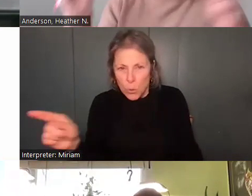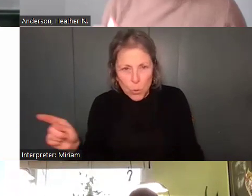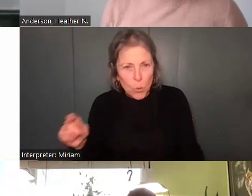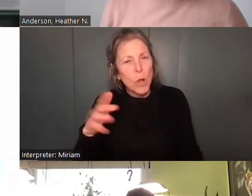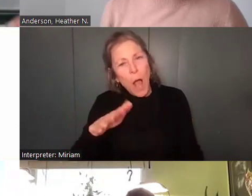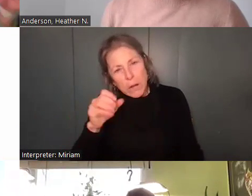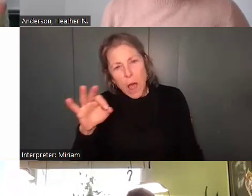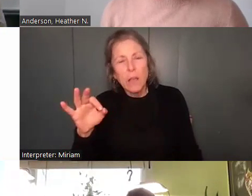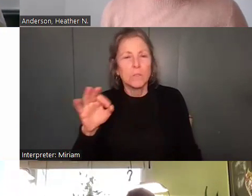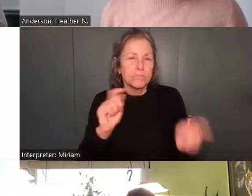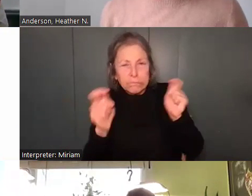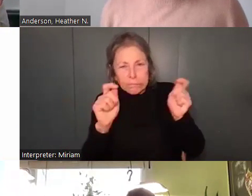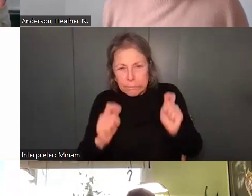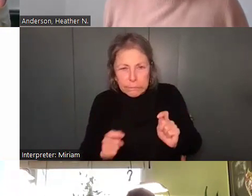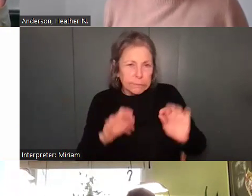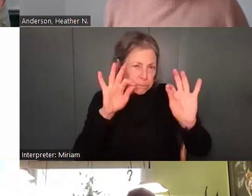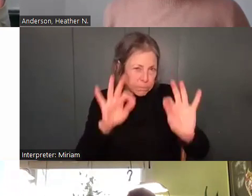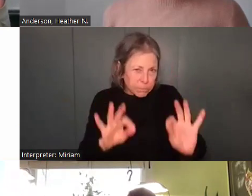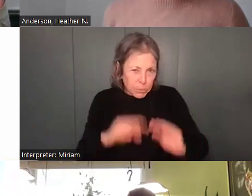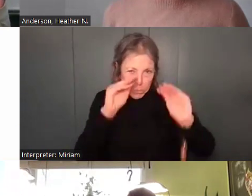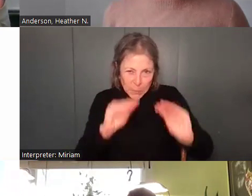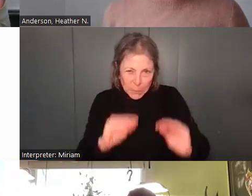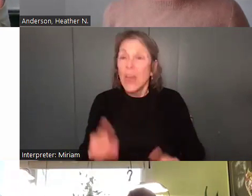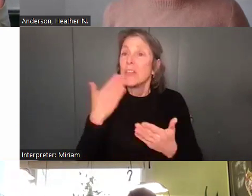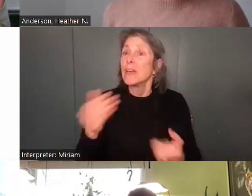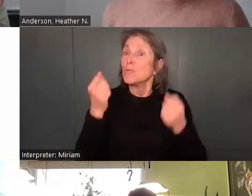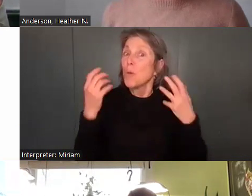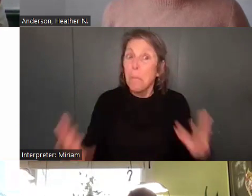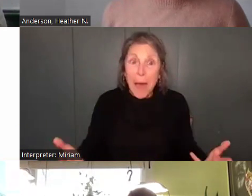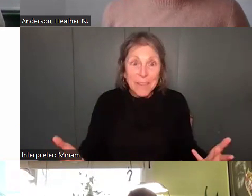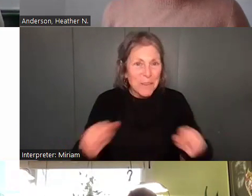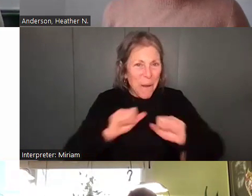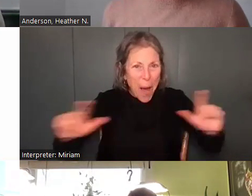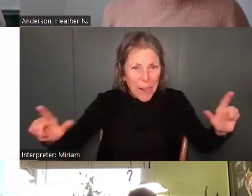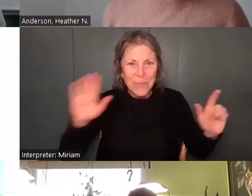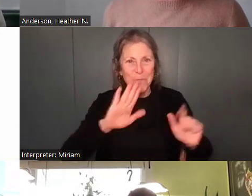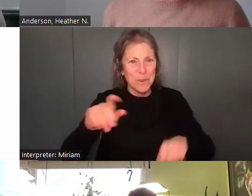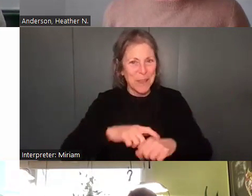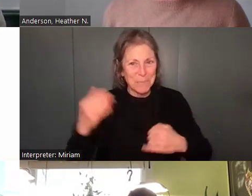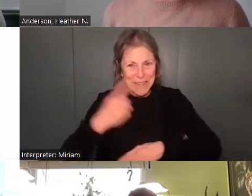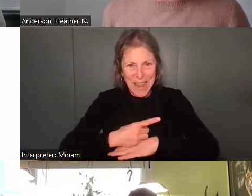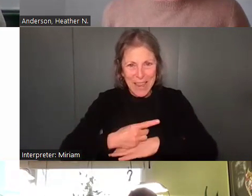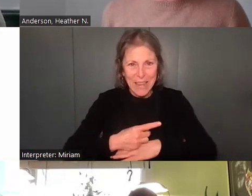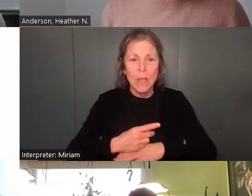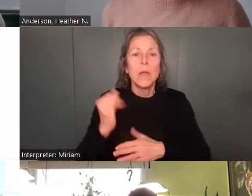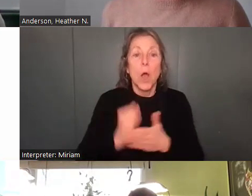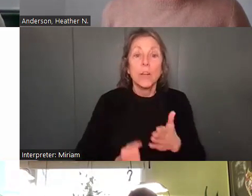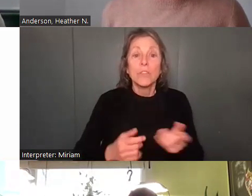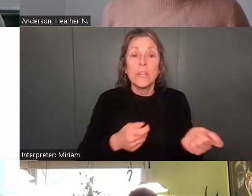of just fine tune all these things. Thank you so much, all of you, for your time. Are the artist engagement